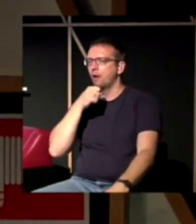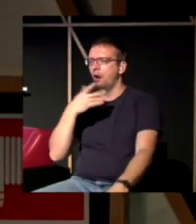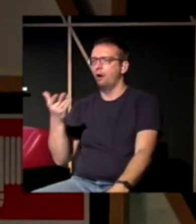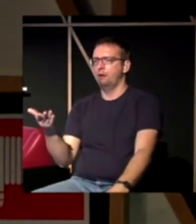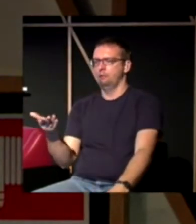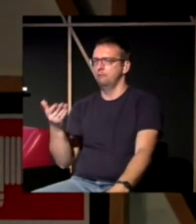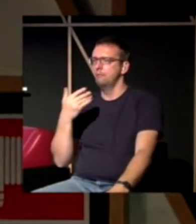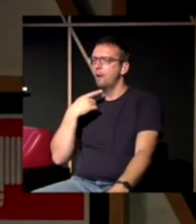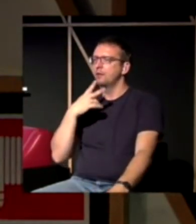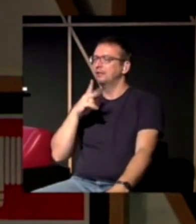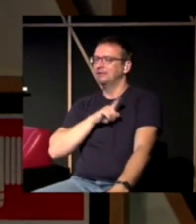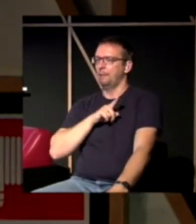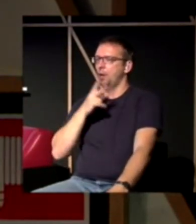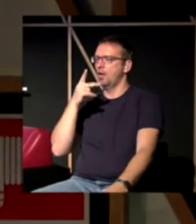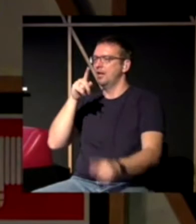entire match day.